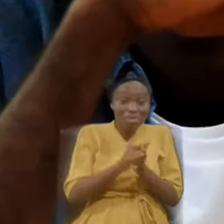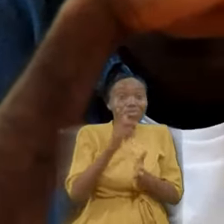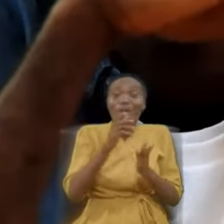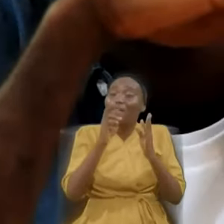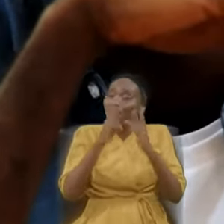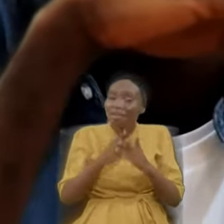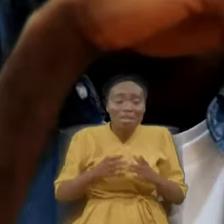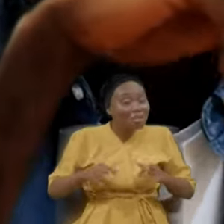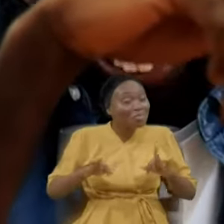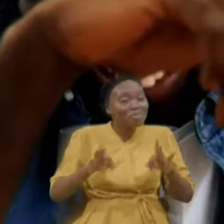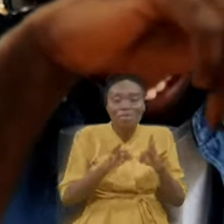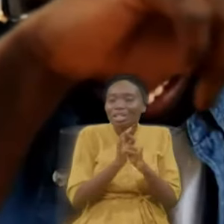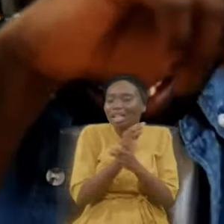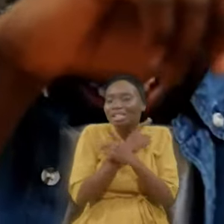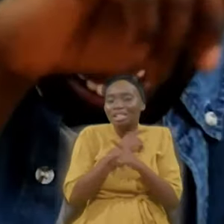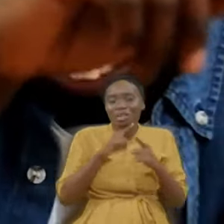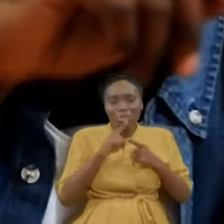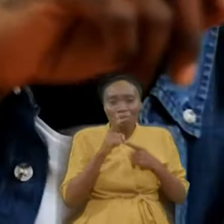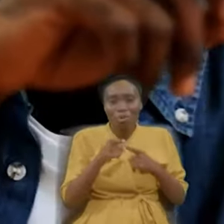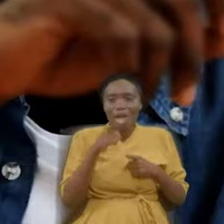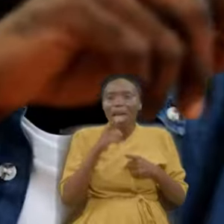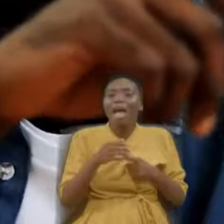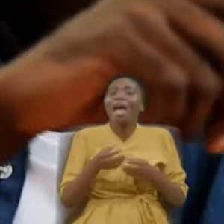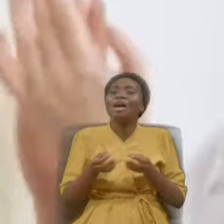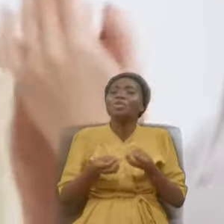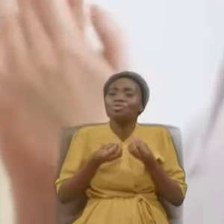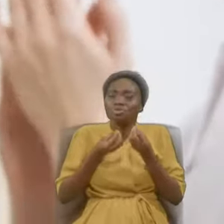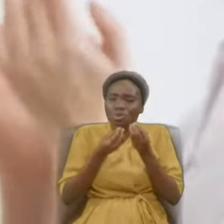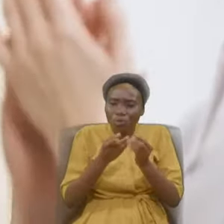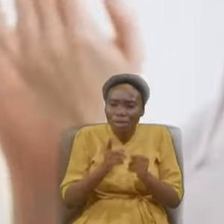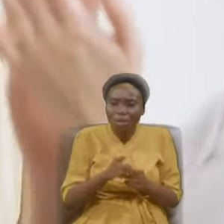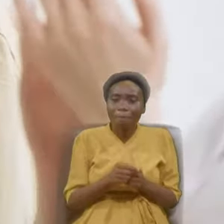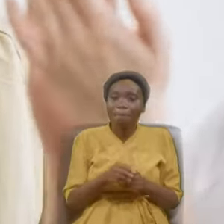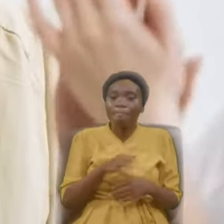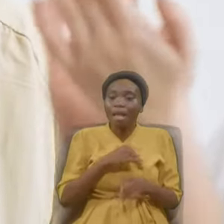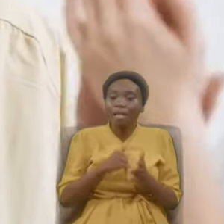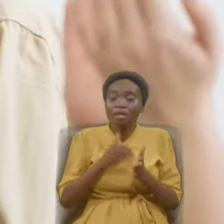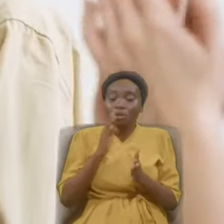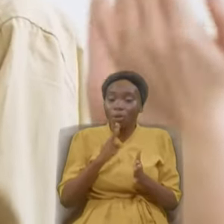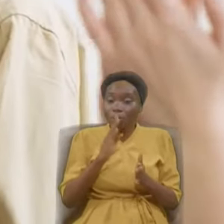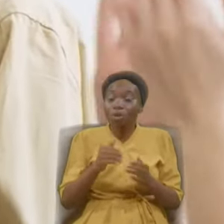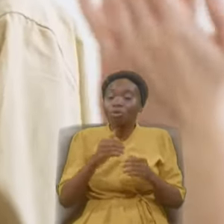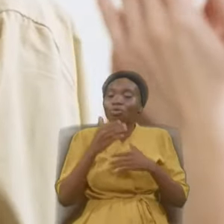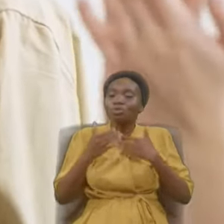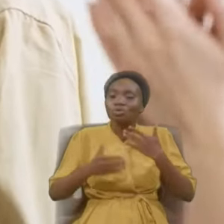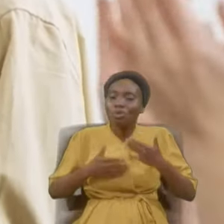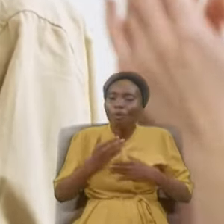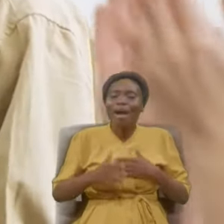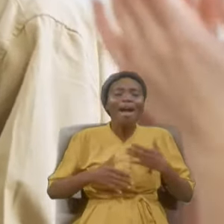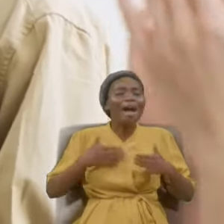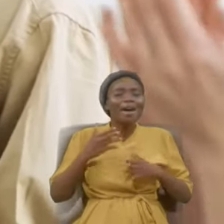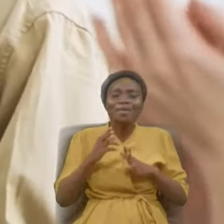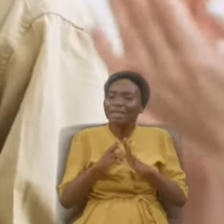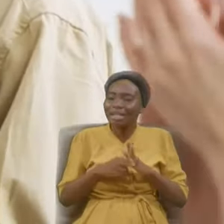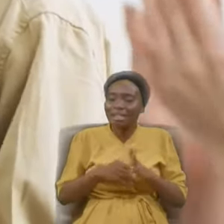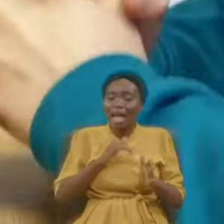precious and very dear unto you. And you cherish them and you nourish them. And you're doing it with all joy and happiness. I pray you will keep